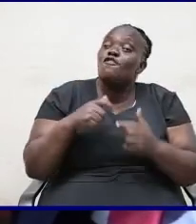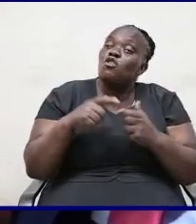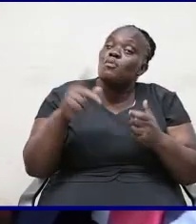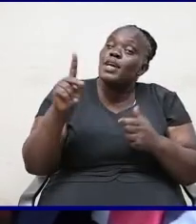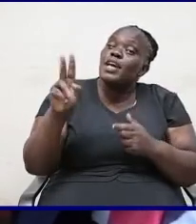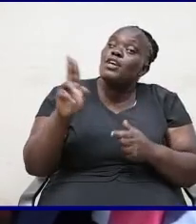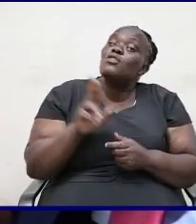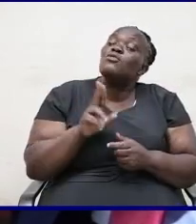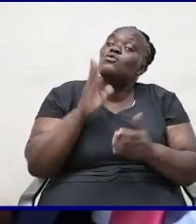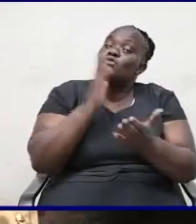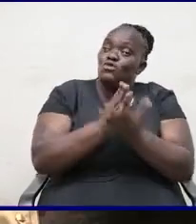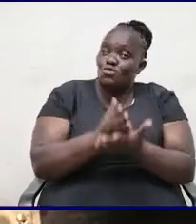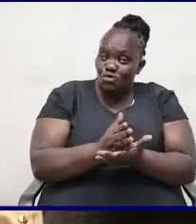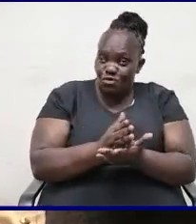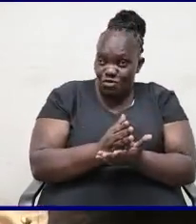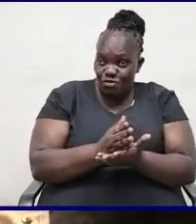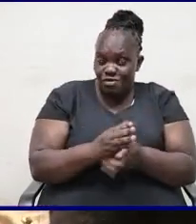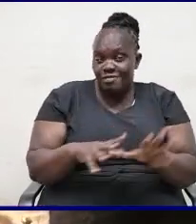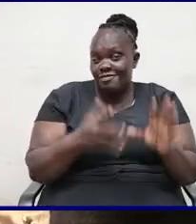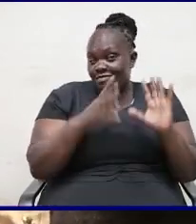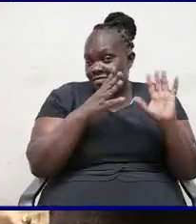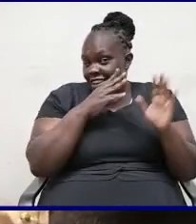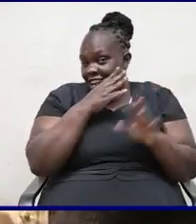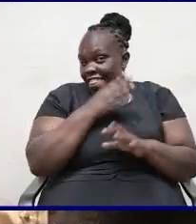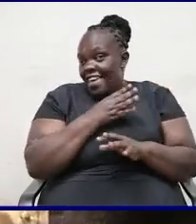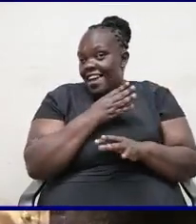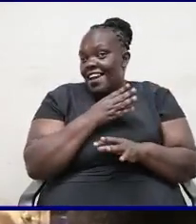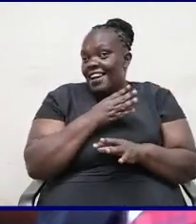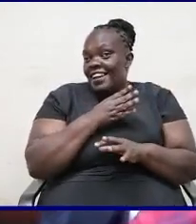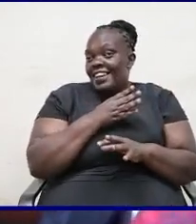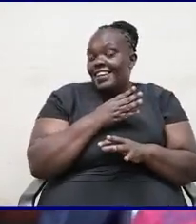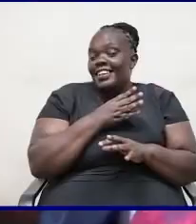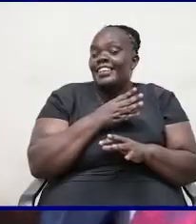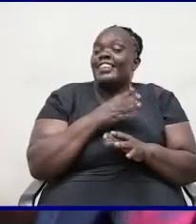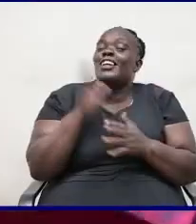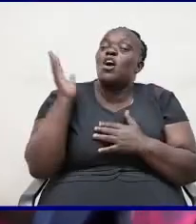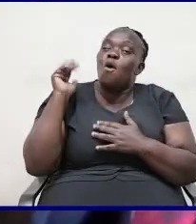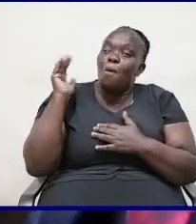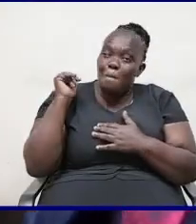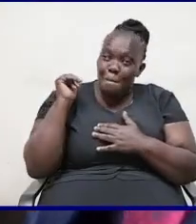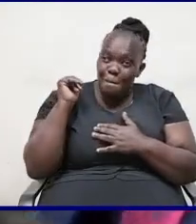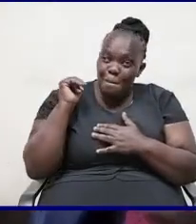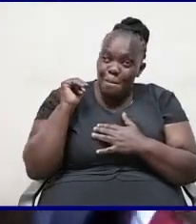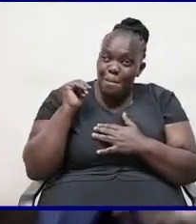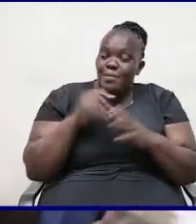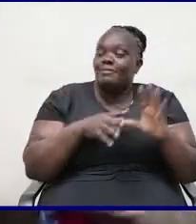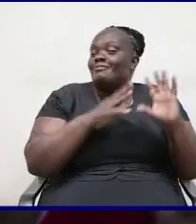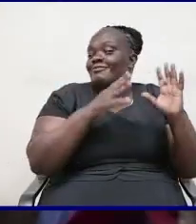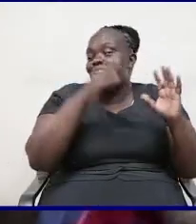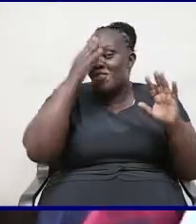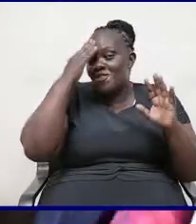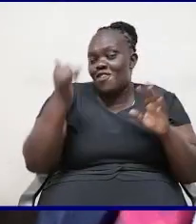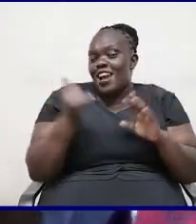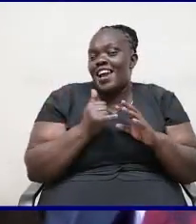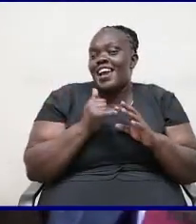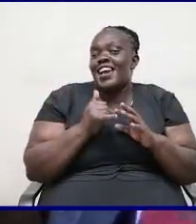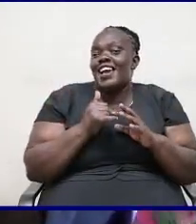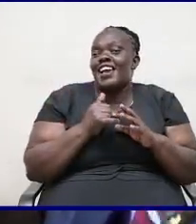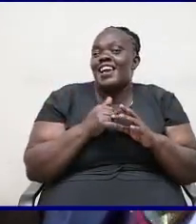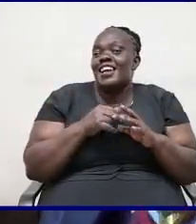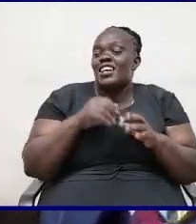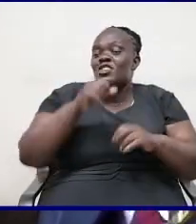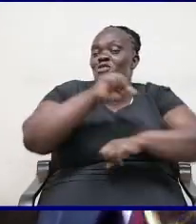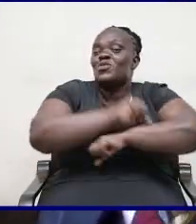KU? Wow, I'm an alumni of KU. Wow, makofi hapo. I hope wewe unapiga makofi kwa nini?